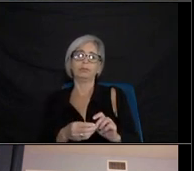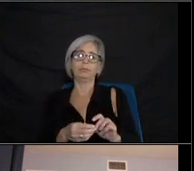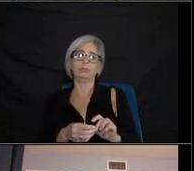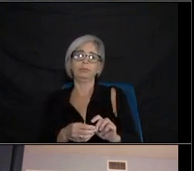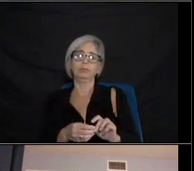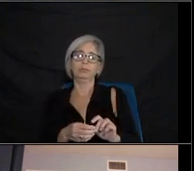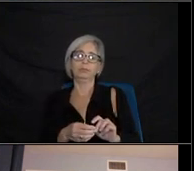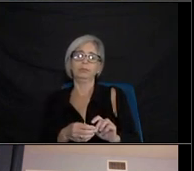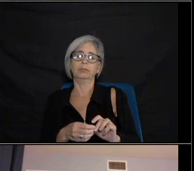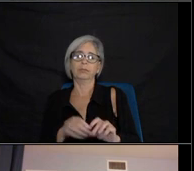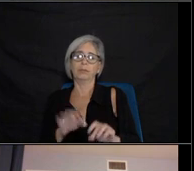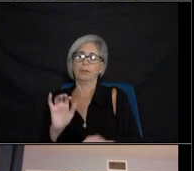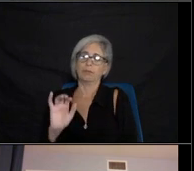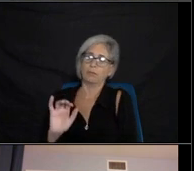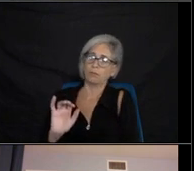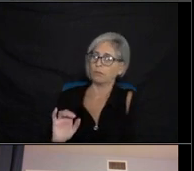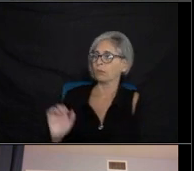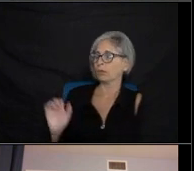And so,